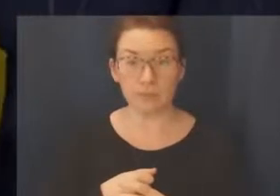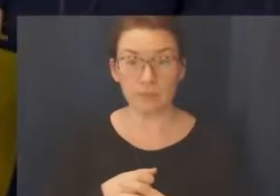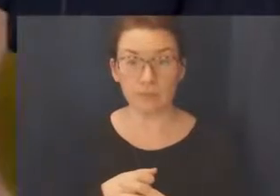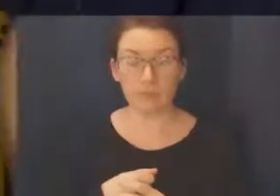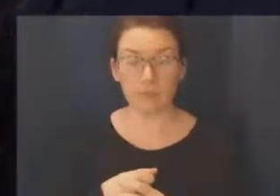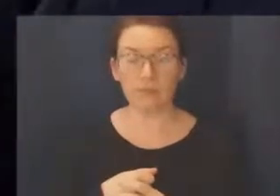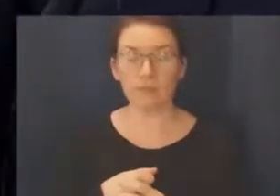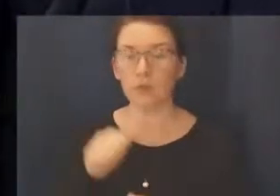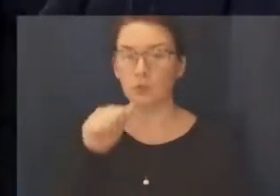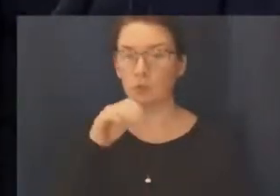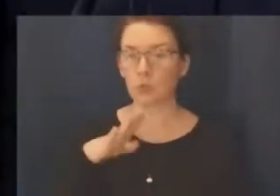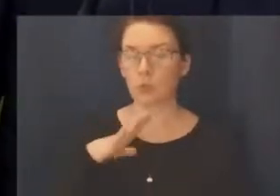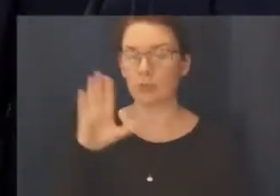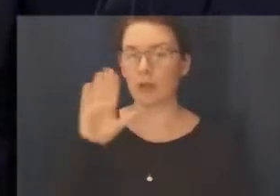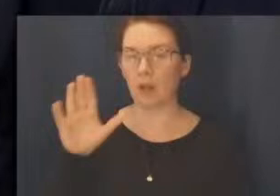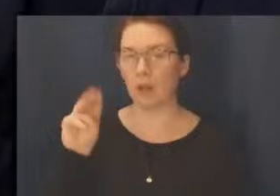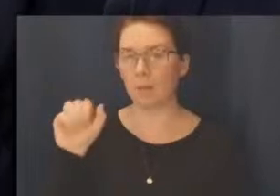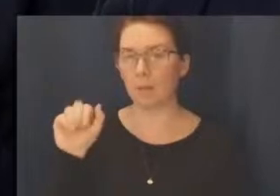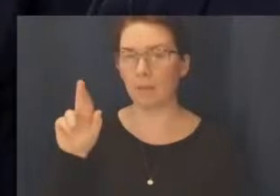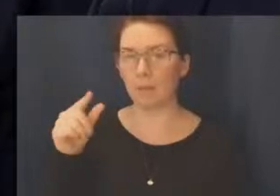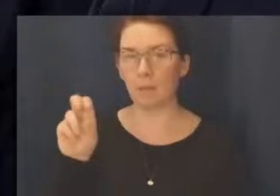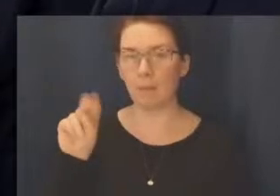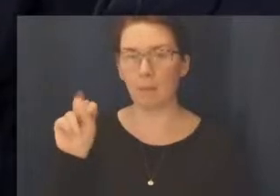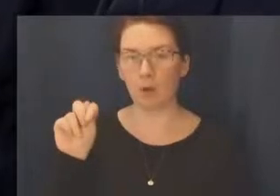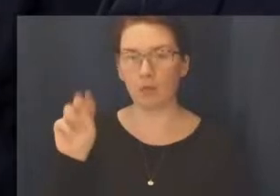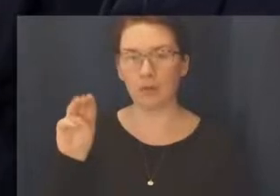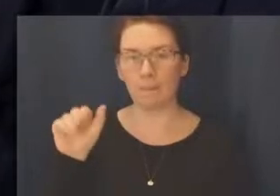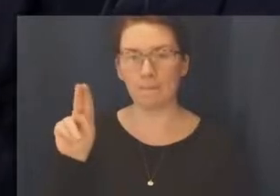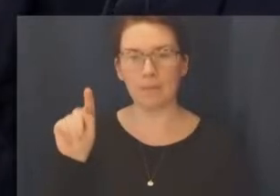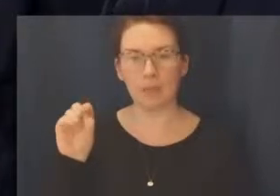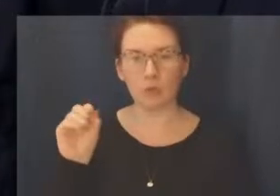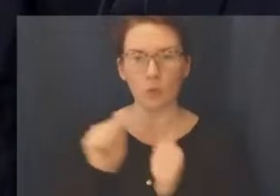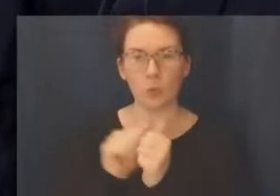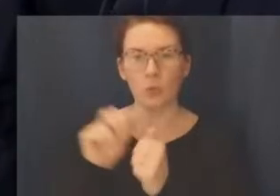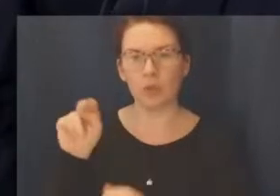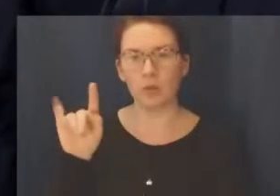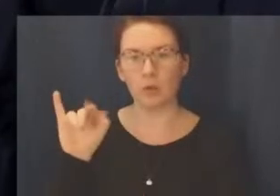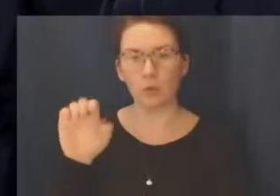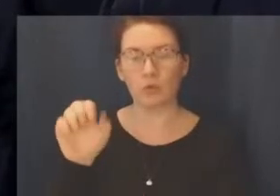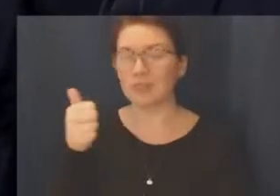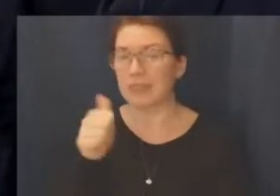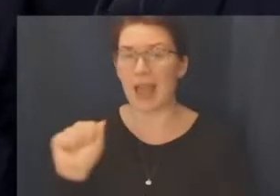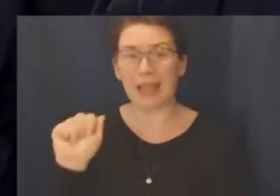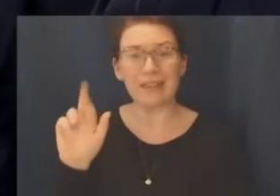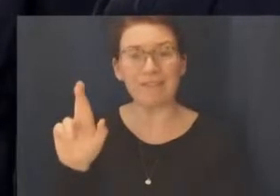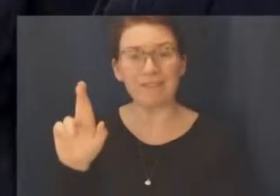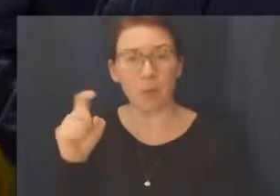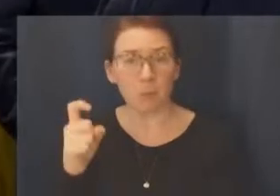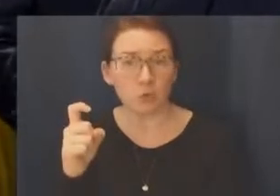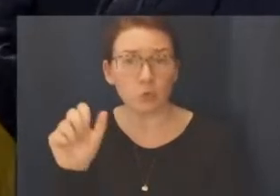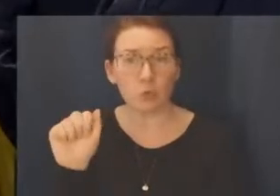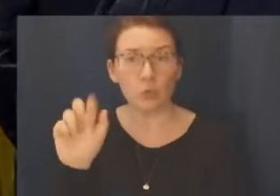Hi, Margaret Manto with Notice. I'm wondering if there's any pharmaceutical additives that you'd like to eliminate?